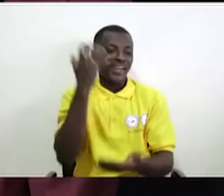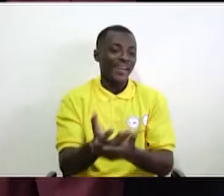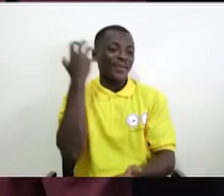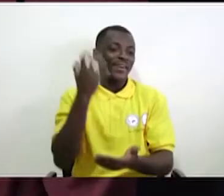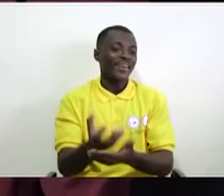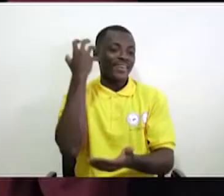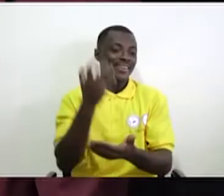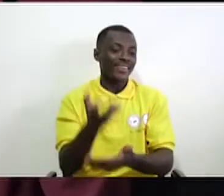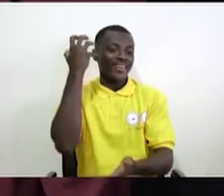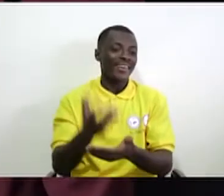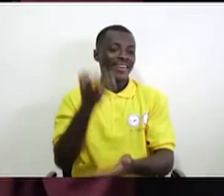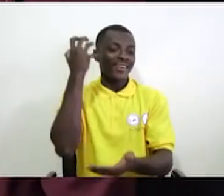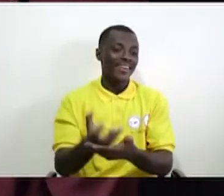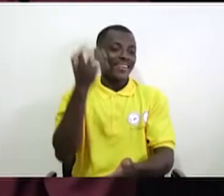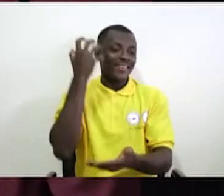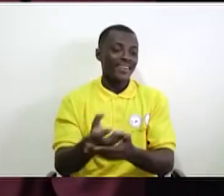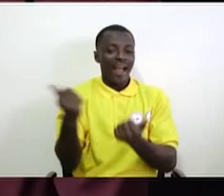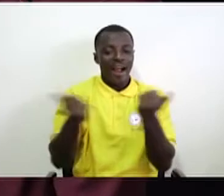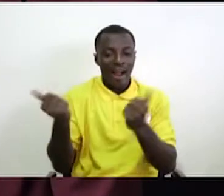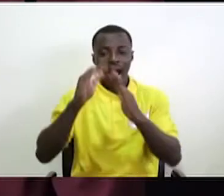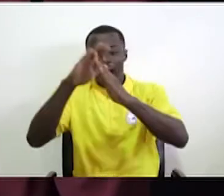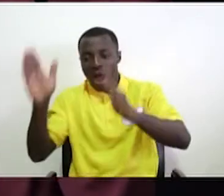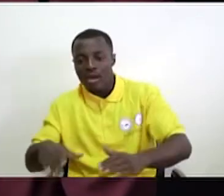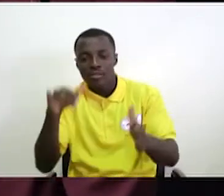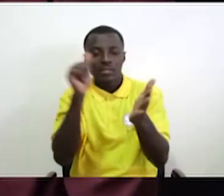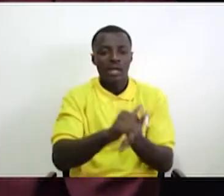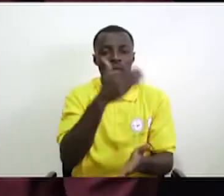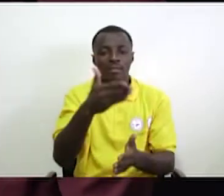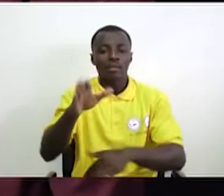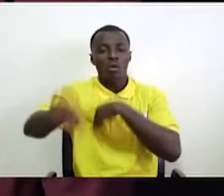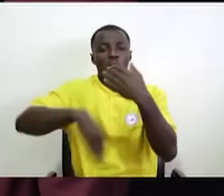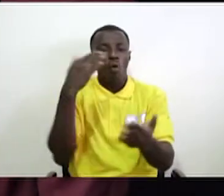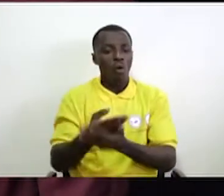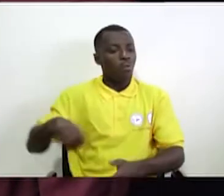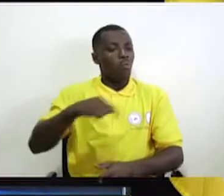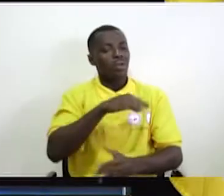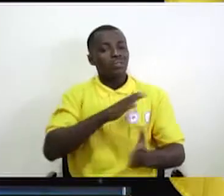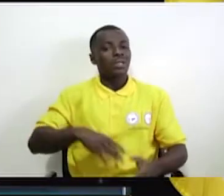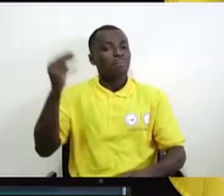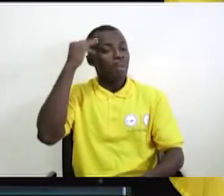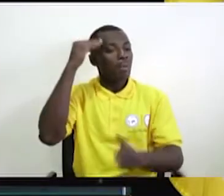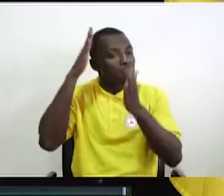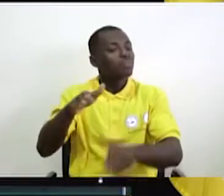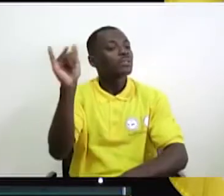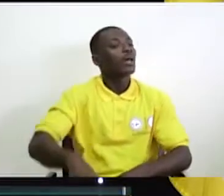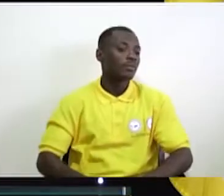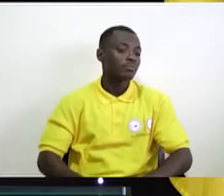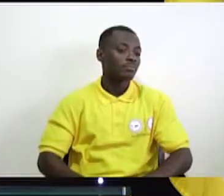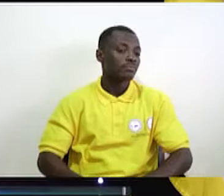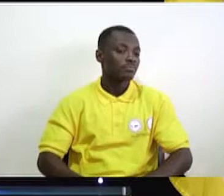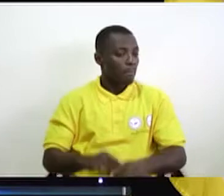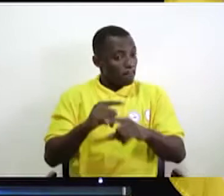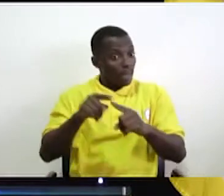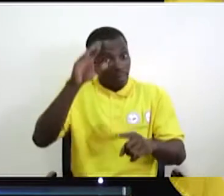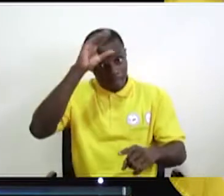any day, can ever Christopher, and let me Christopher, and ye be any day before. There was a day that I